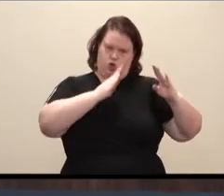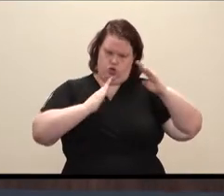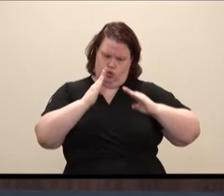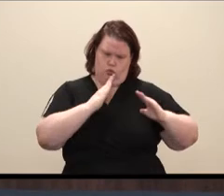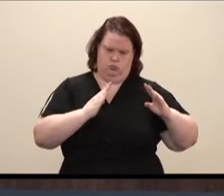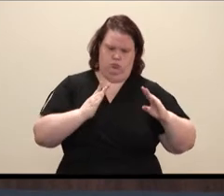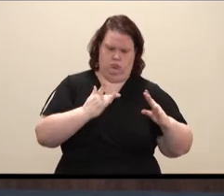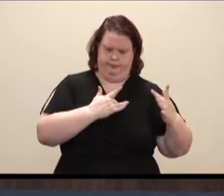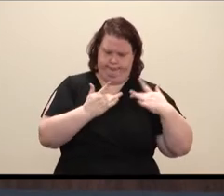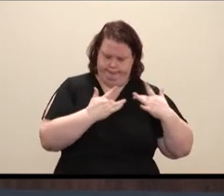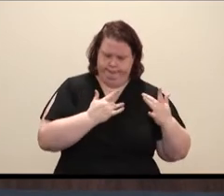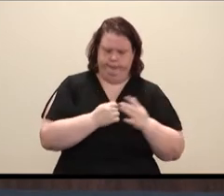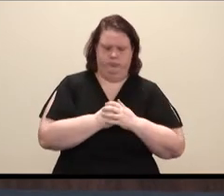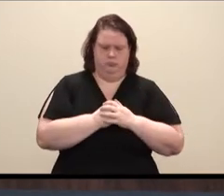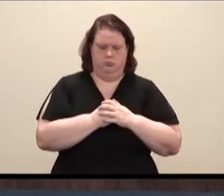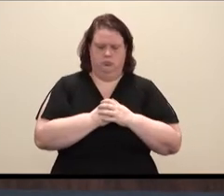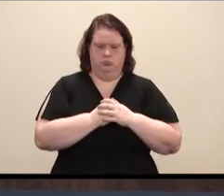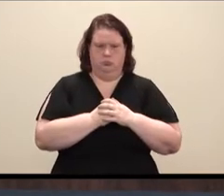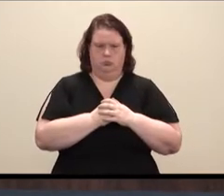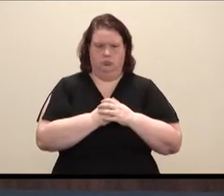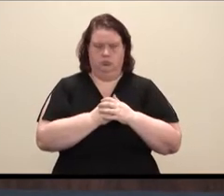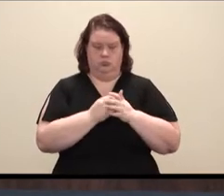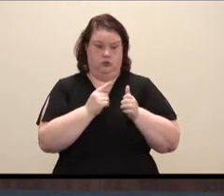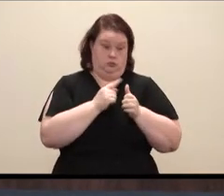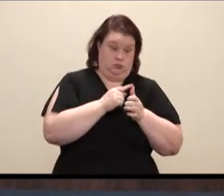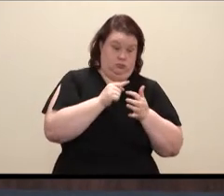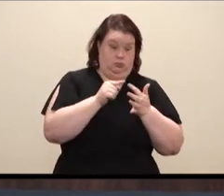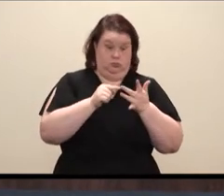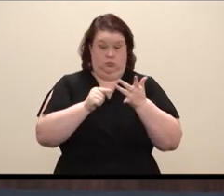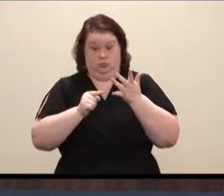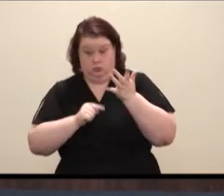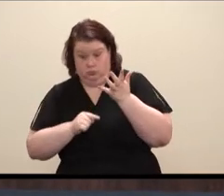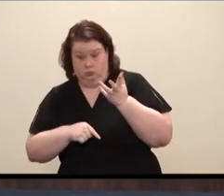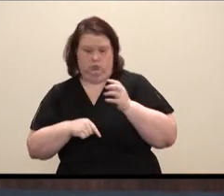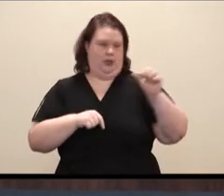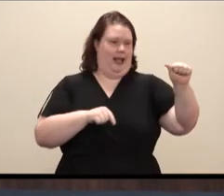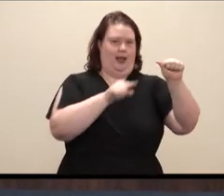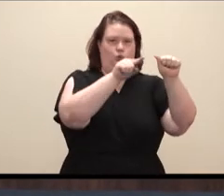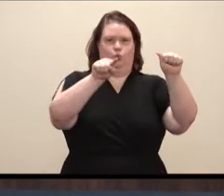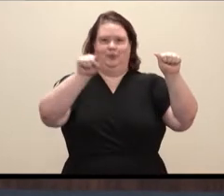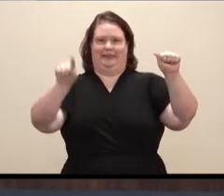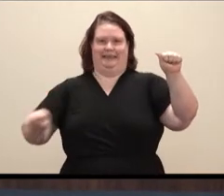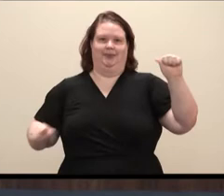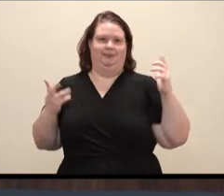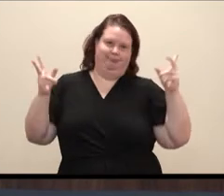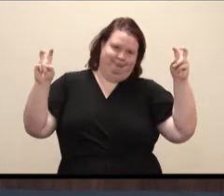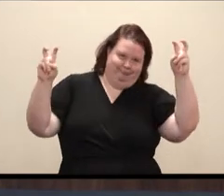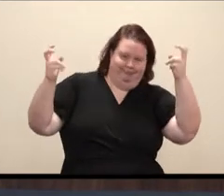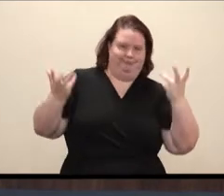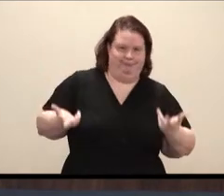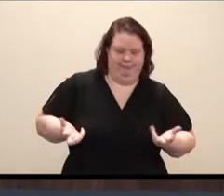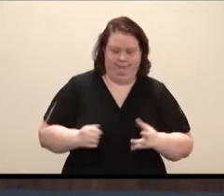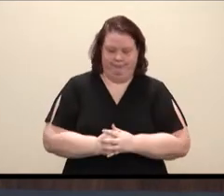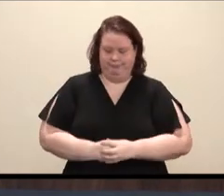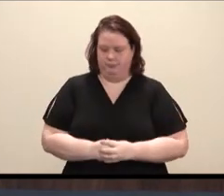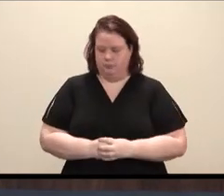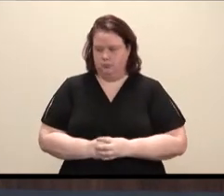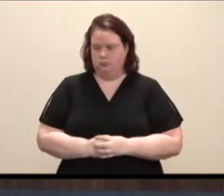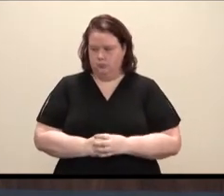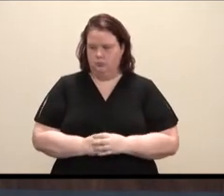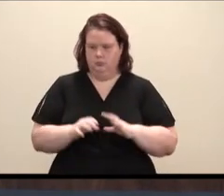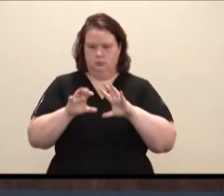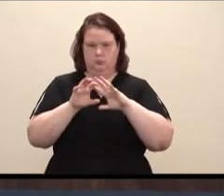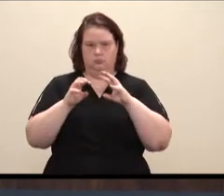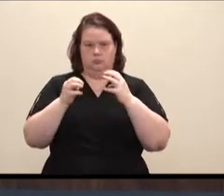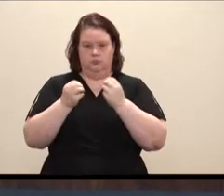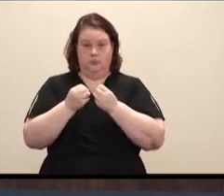how we get from A to B and Z all the way through the process. So up to and including, you know,